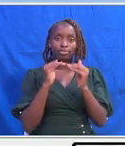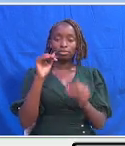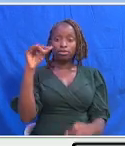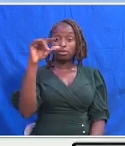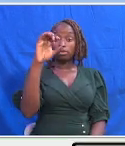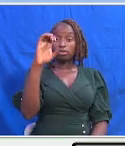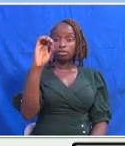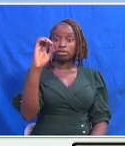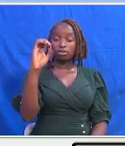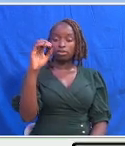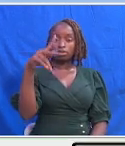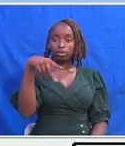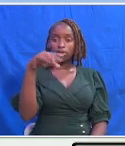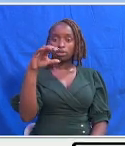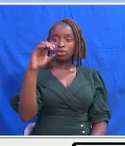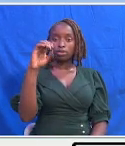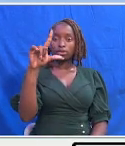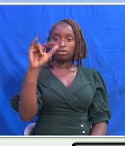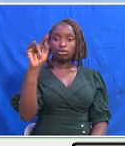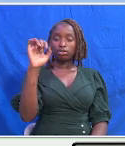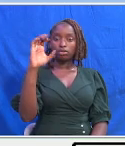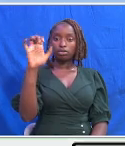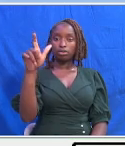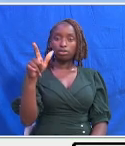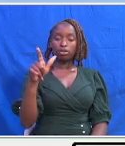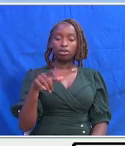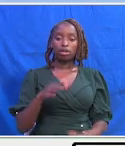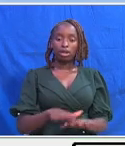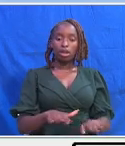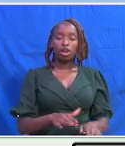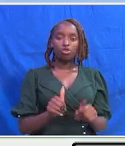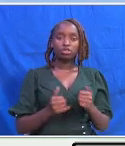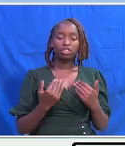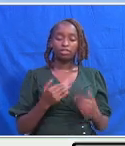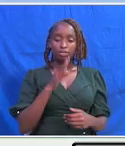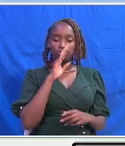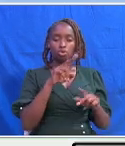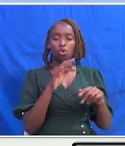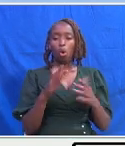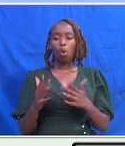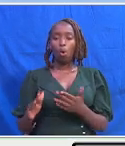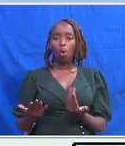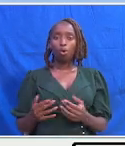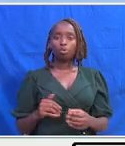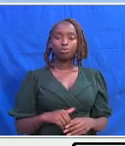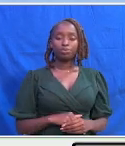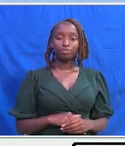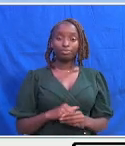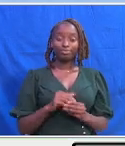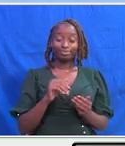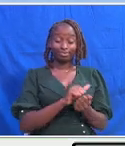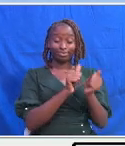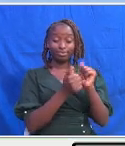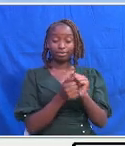geopolitical power transitions, notably the emerging shift from a